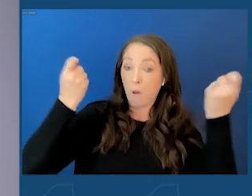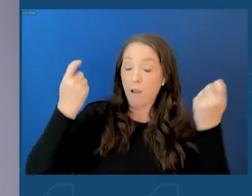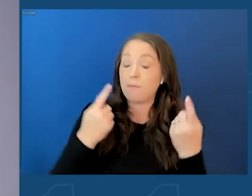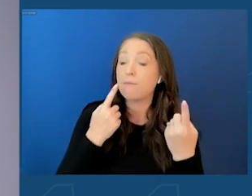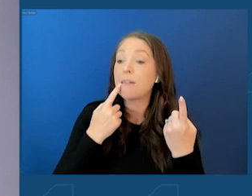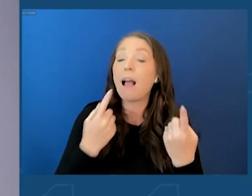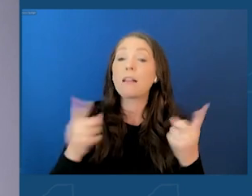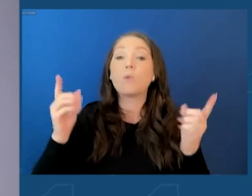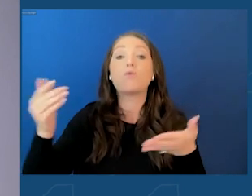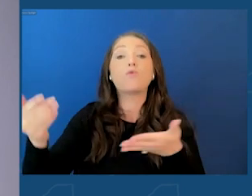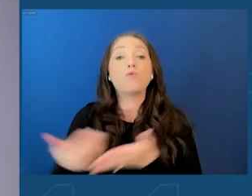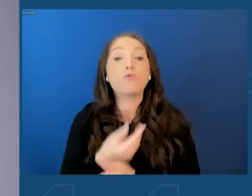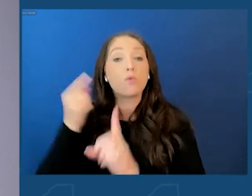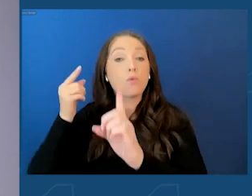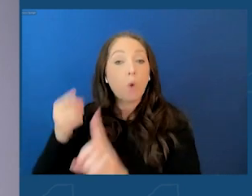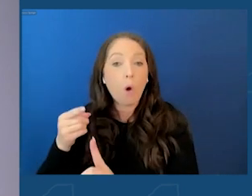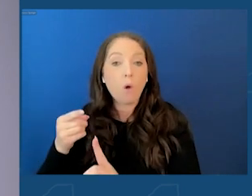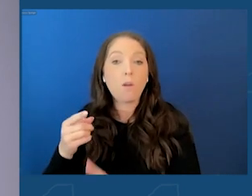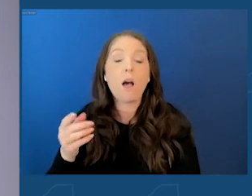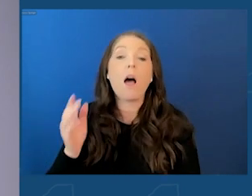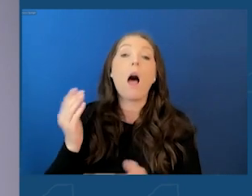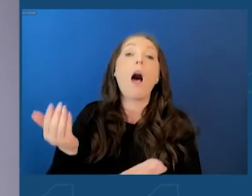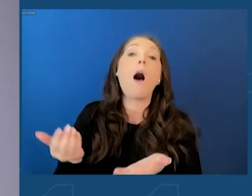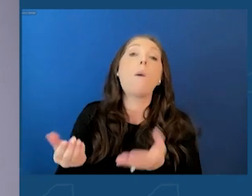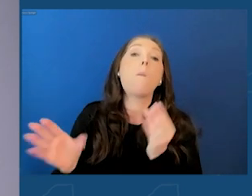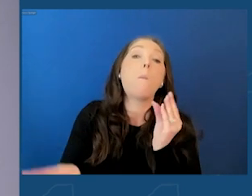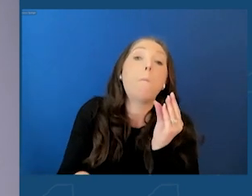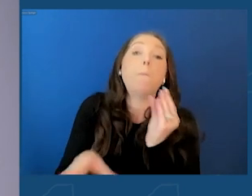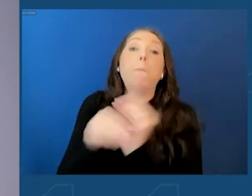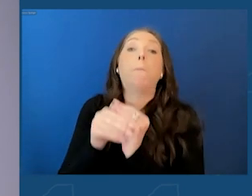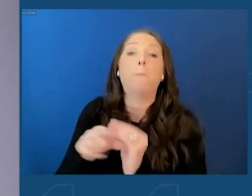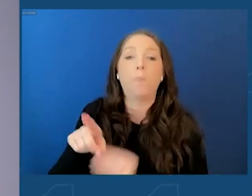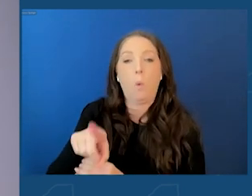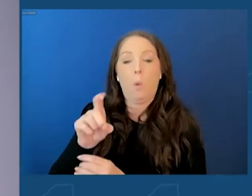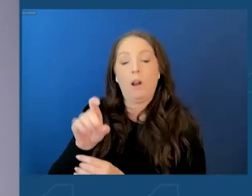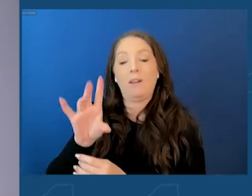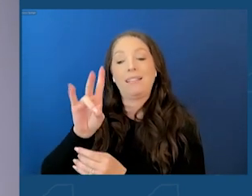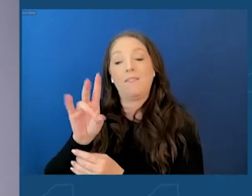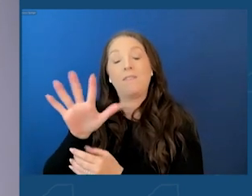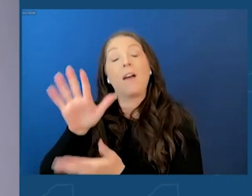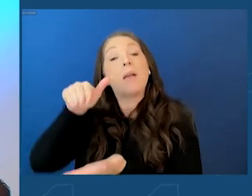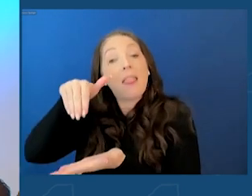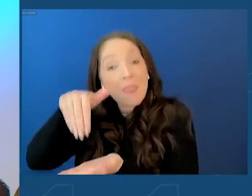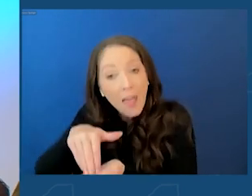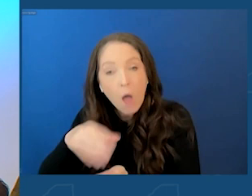another 175,000 heat pumps by 2027.